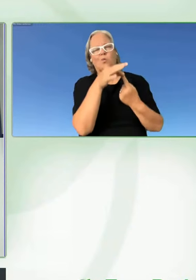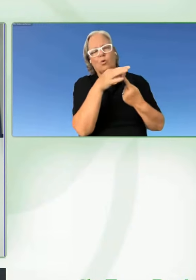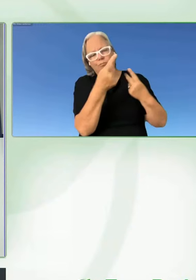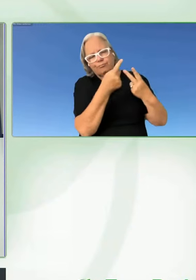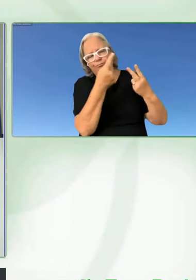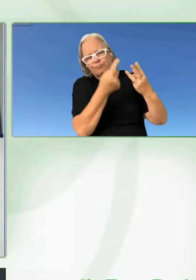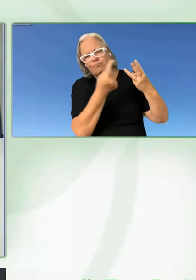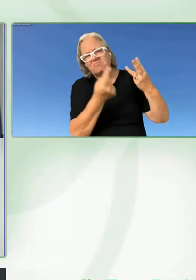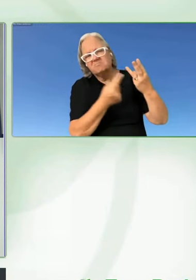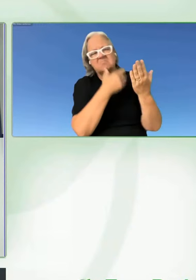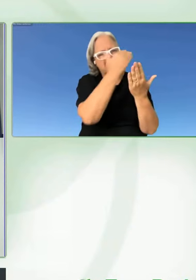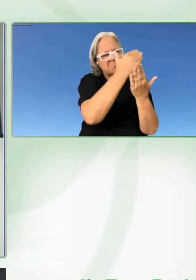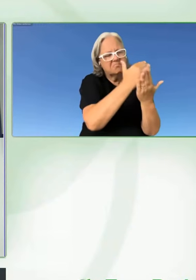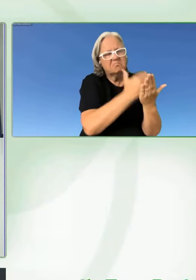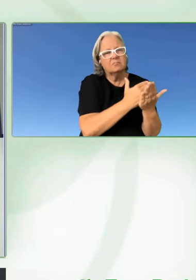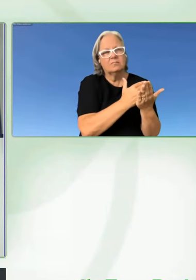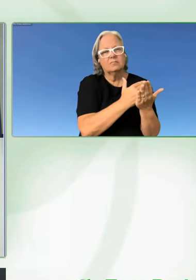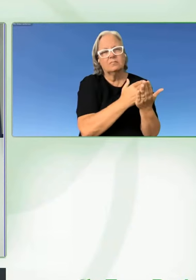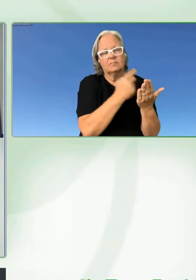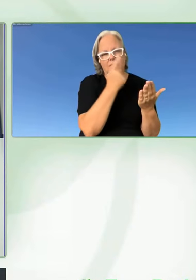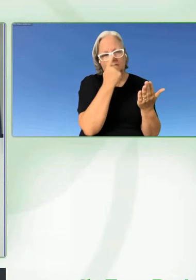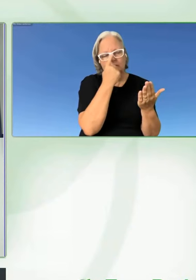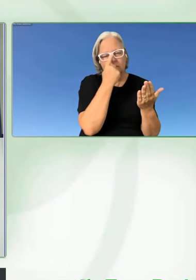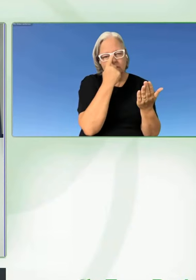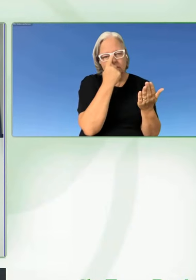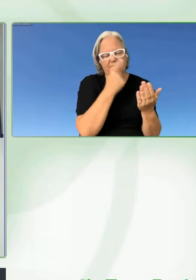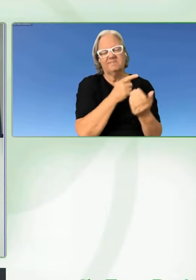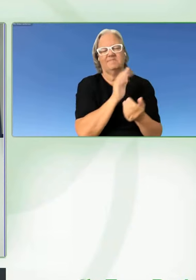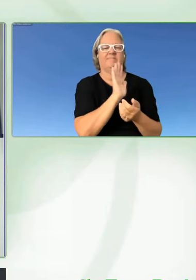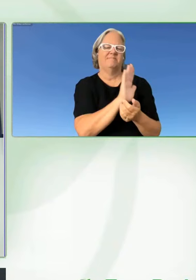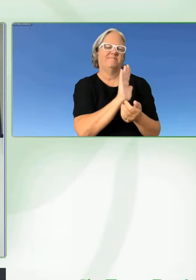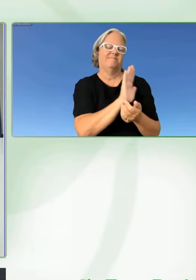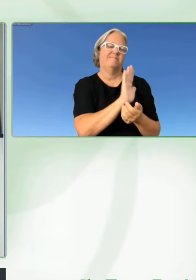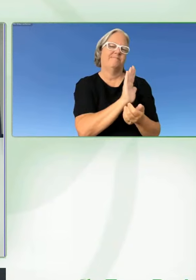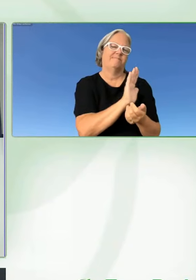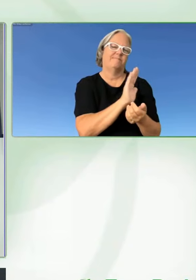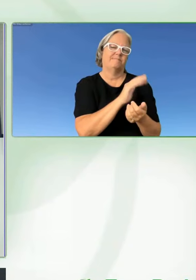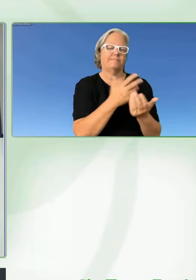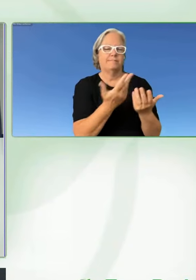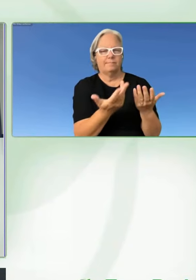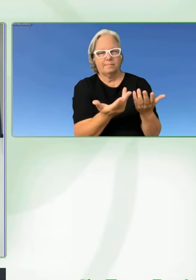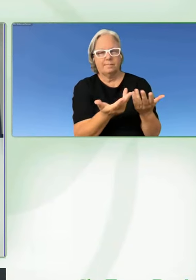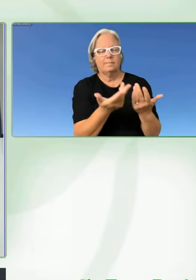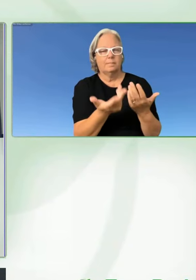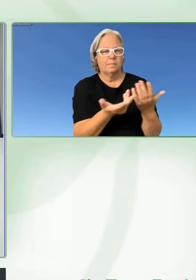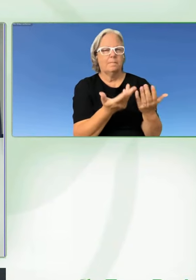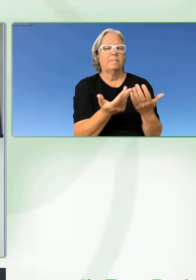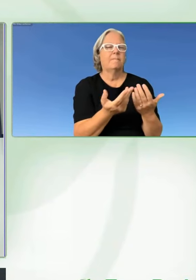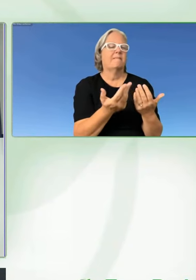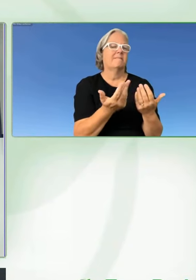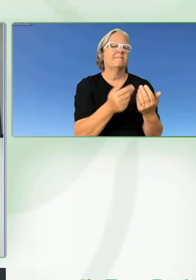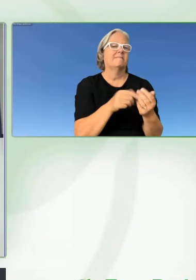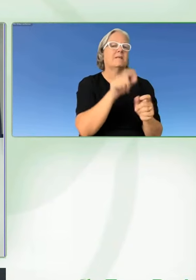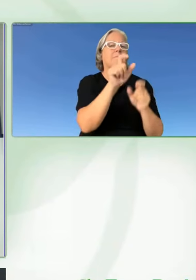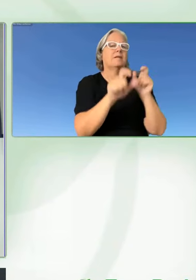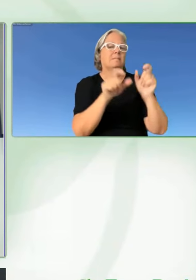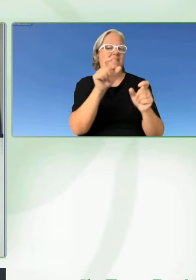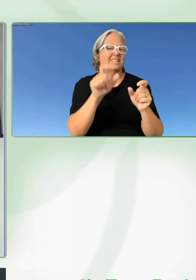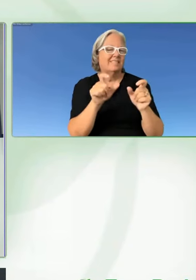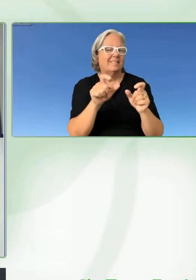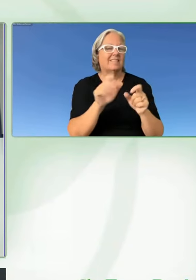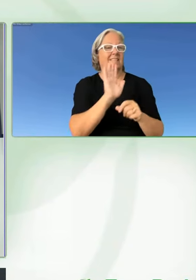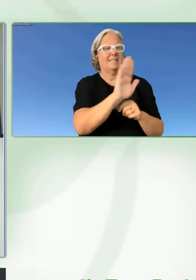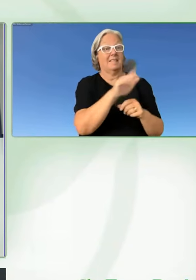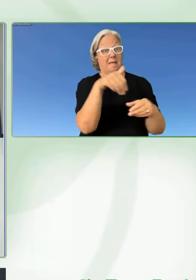same conditions and under the same terms offered to the citizens of that member state in which they